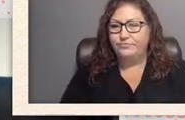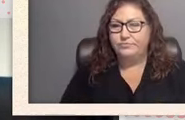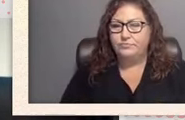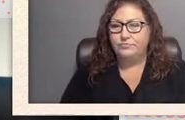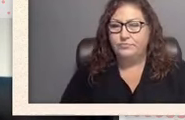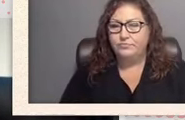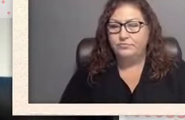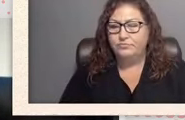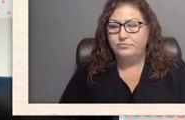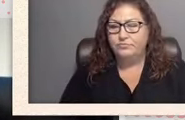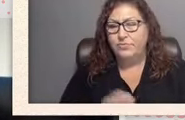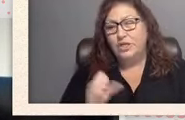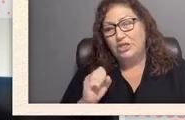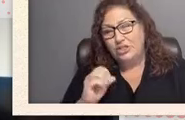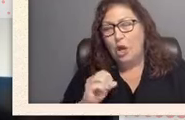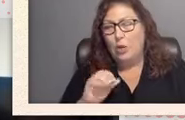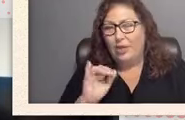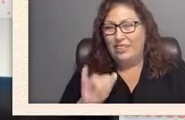contraction. So,